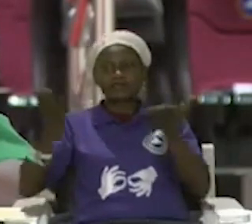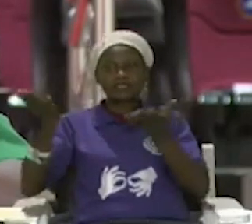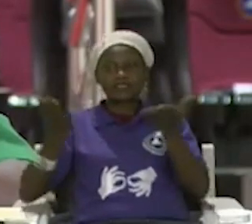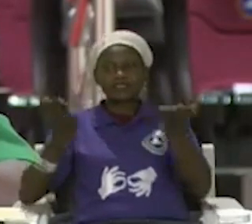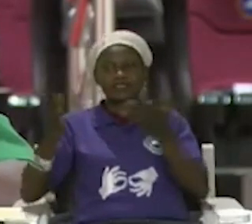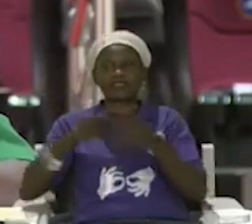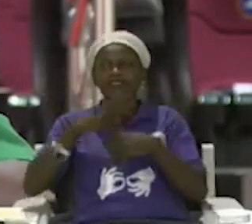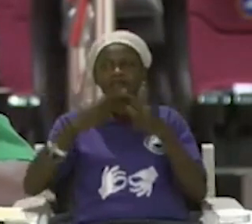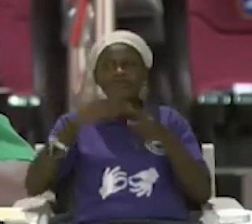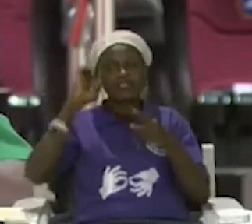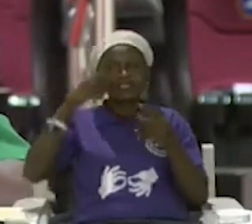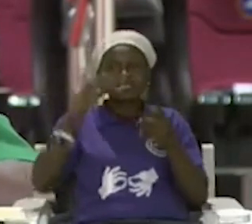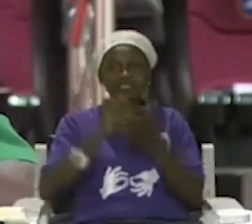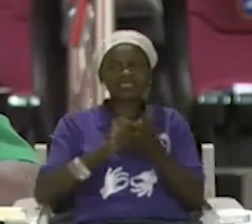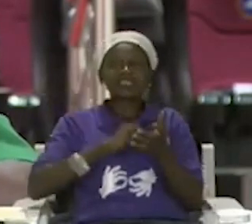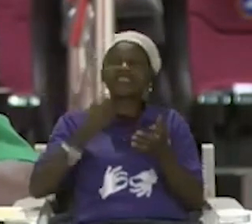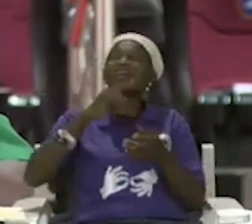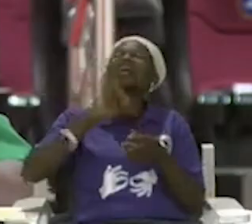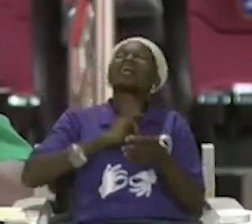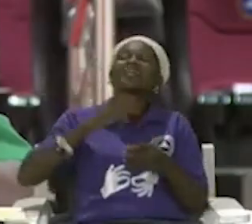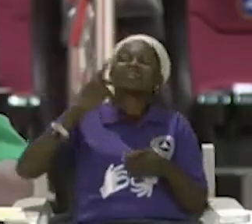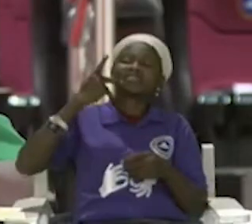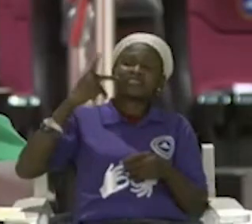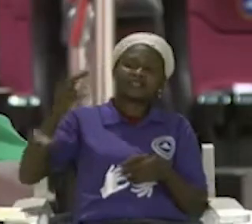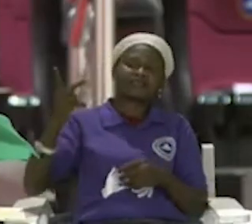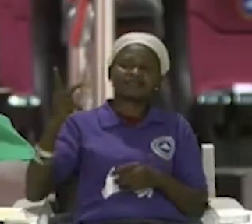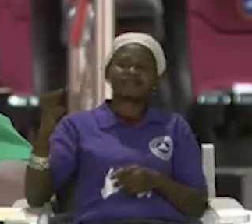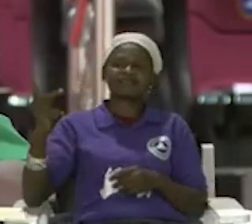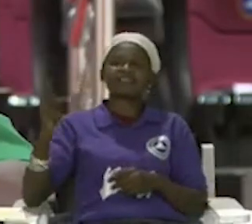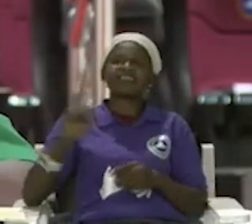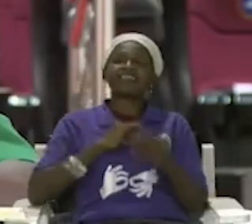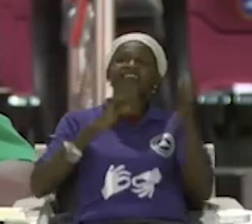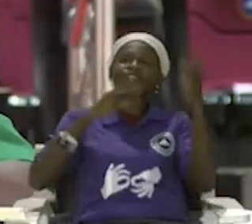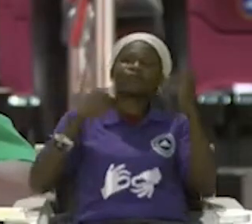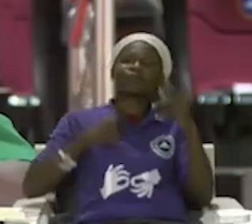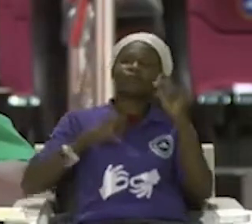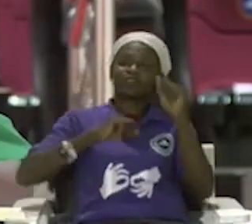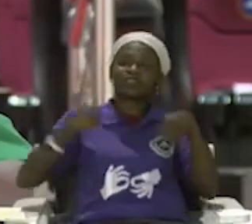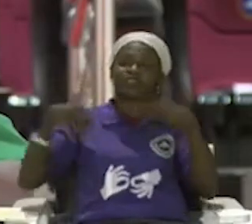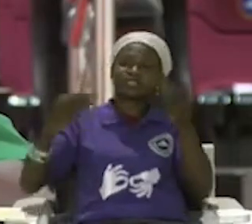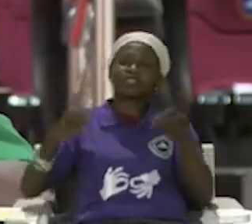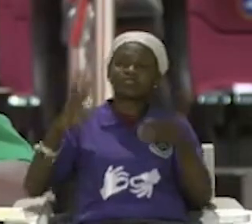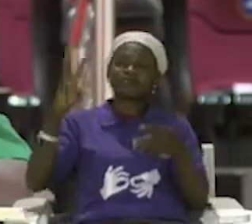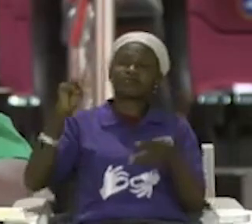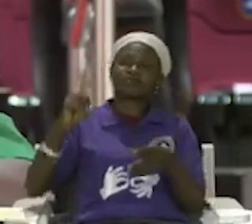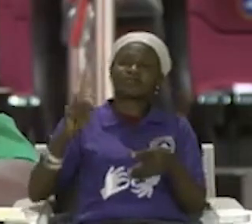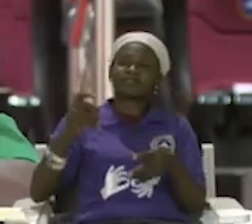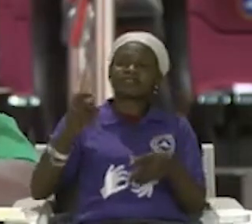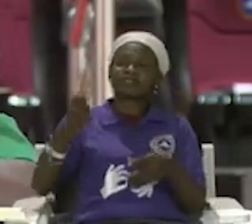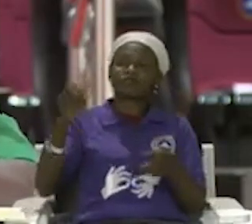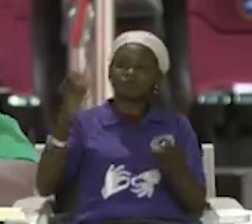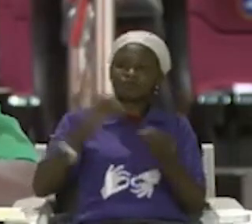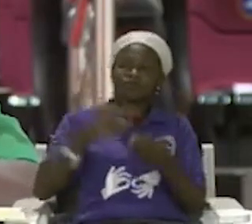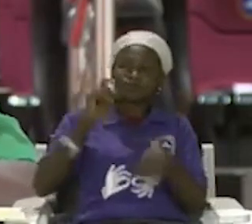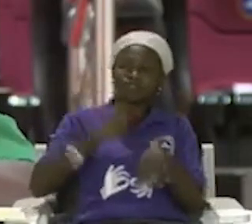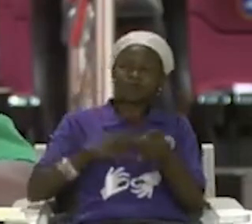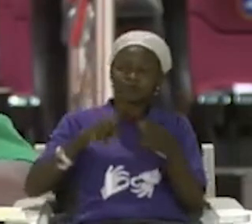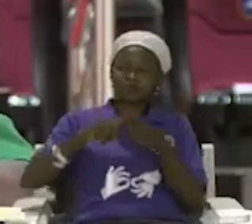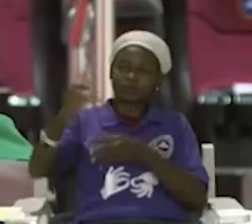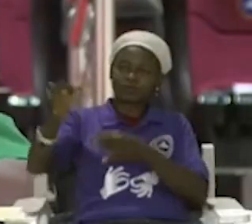When he said that, I said, I see. I hope we could give him a little more time to